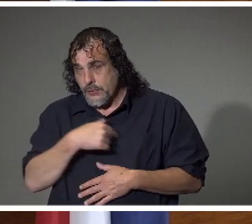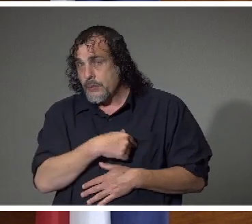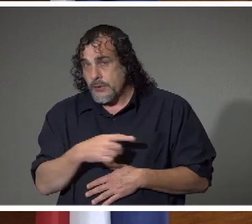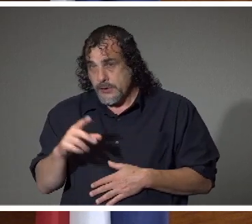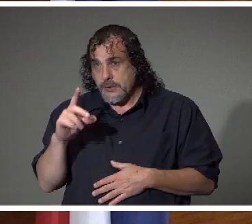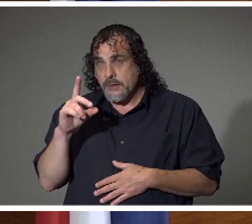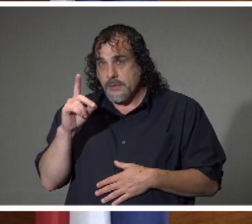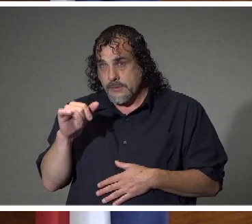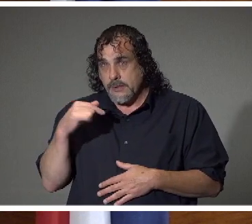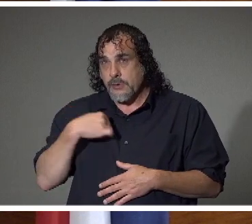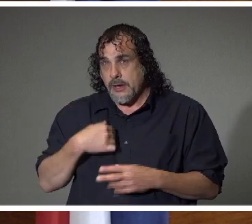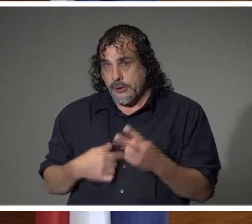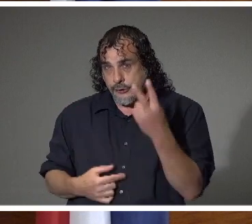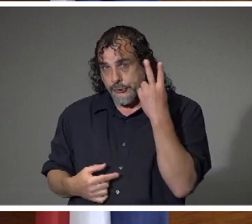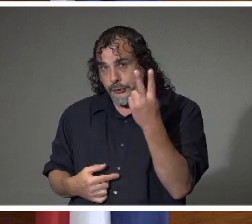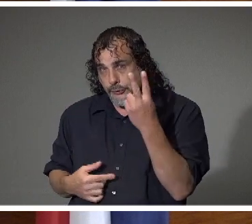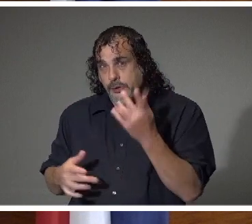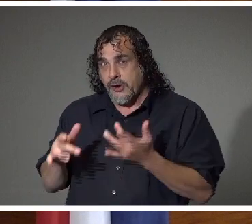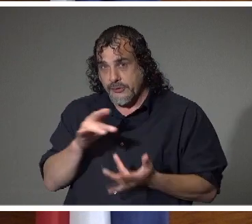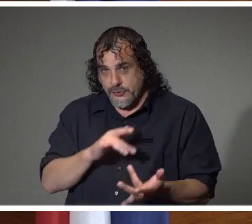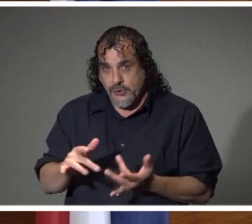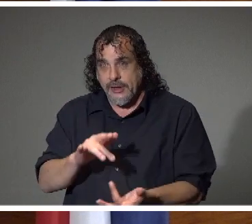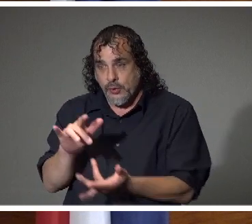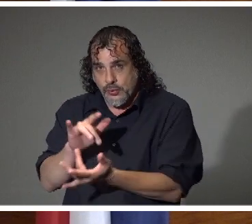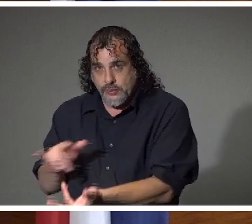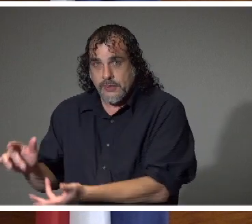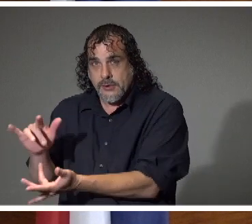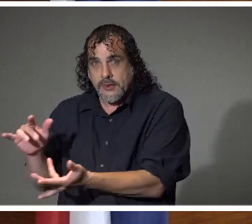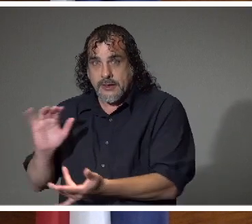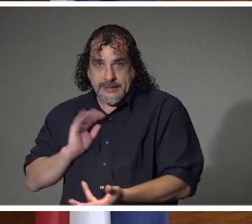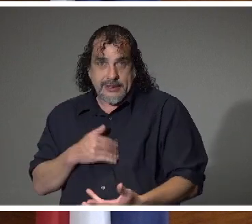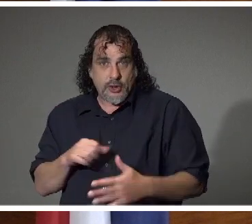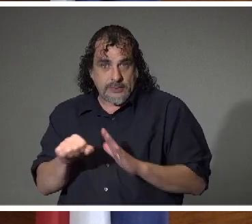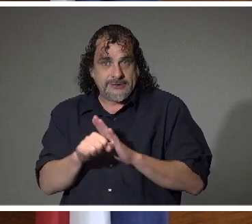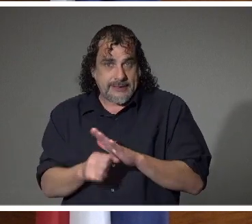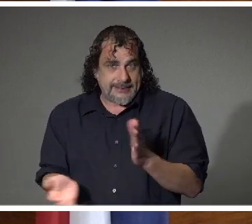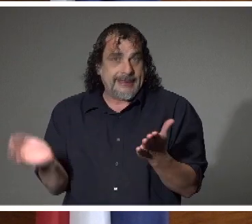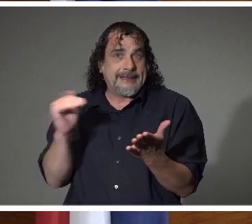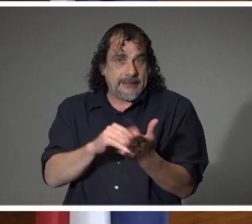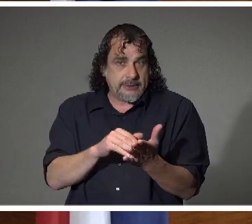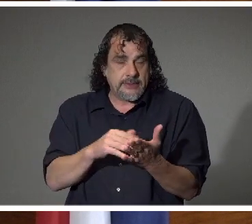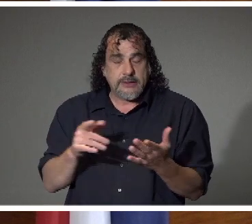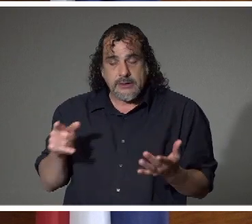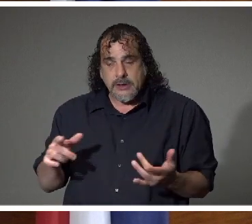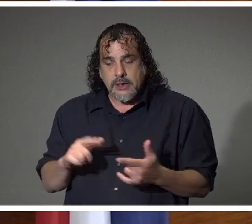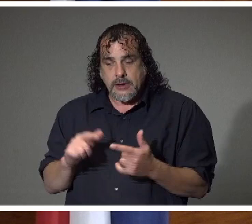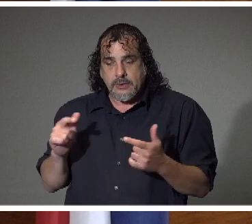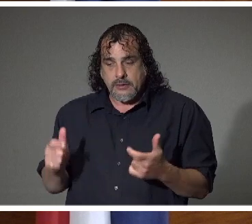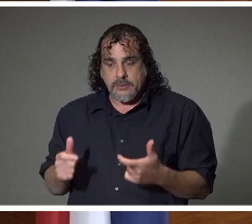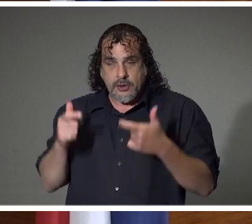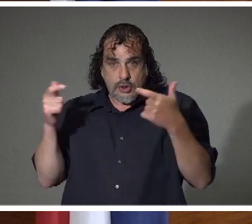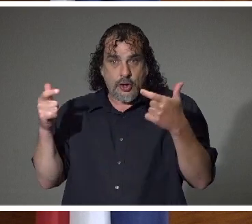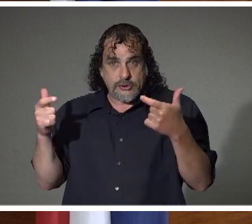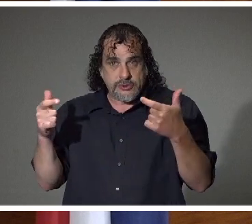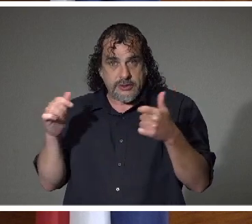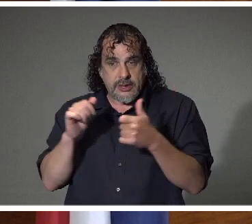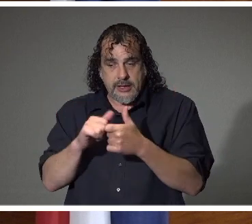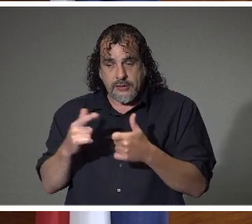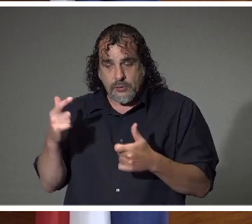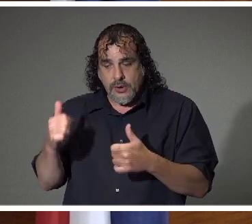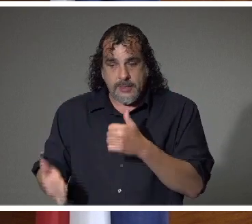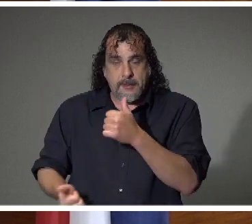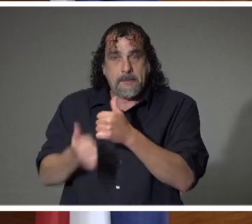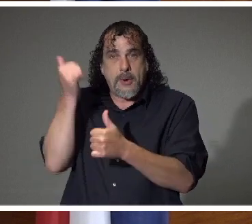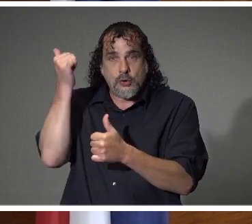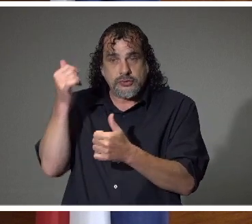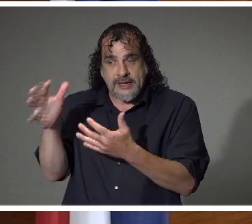we believe, at least 2 tornadoes hit the ground in our state. The largest and the one carrying the most significant